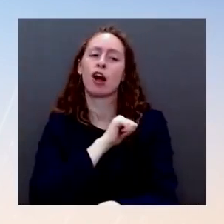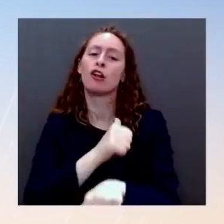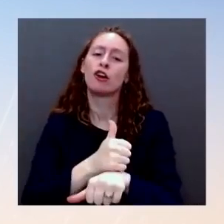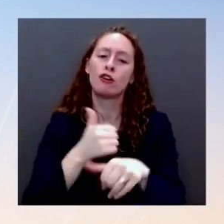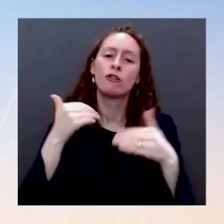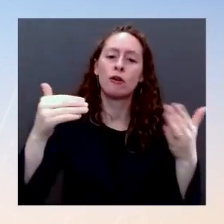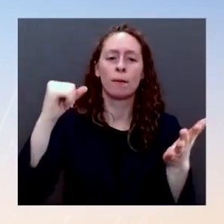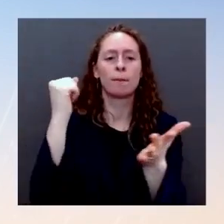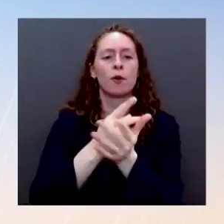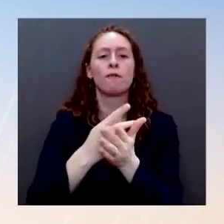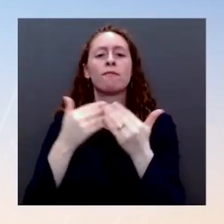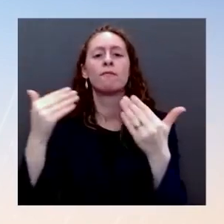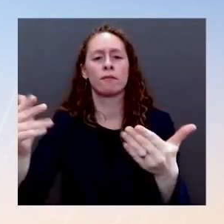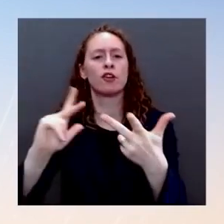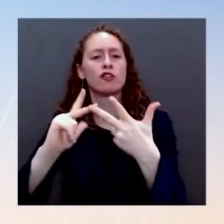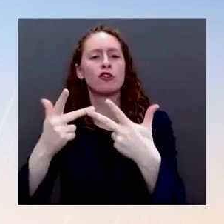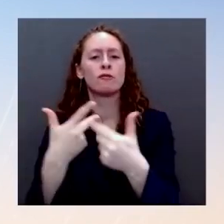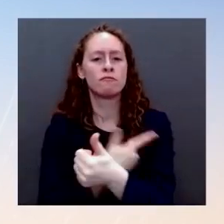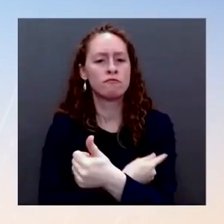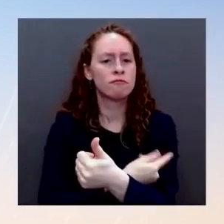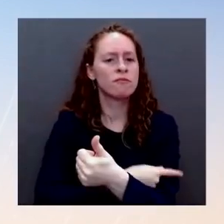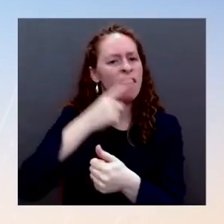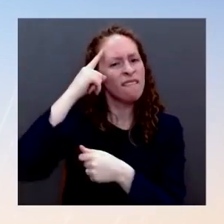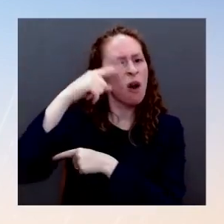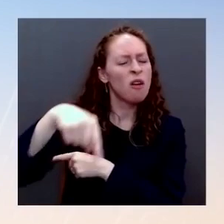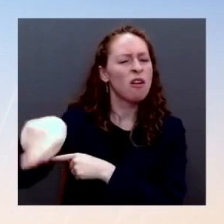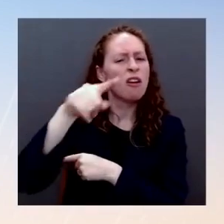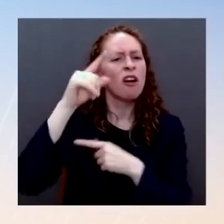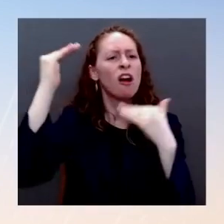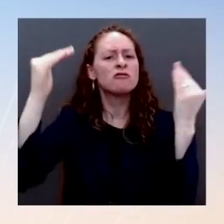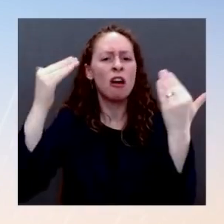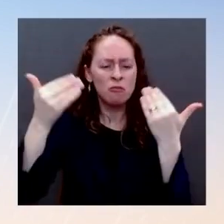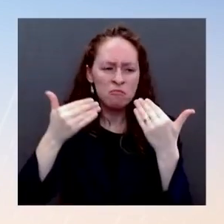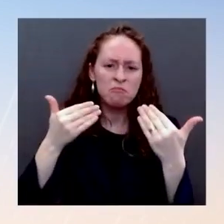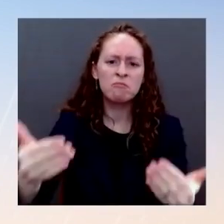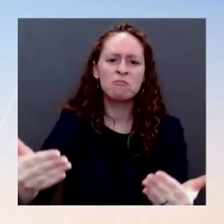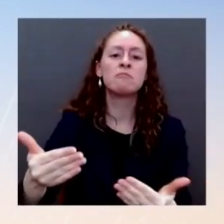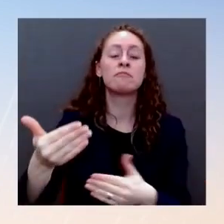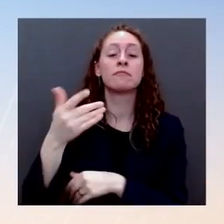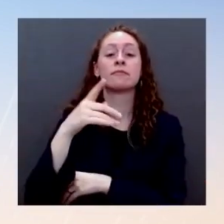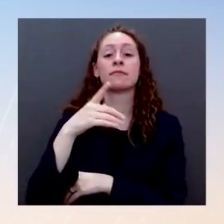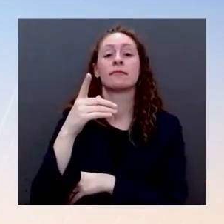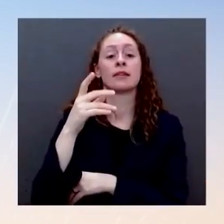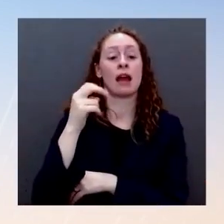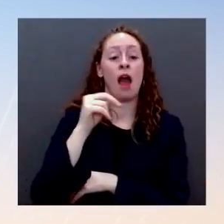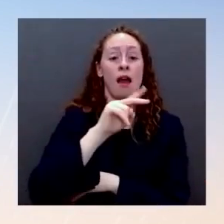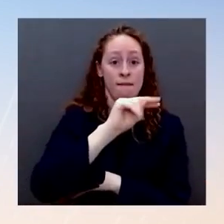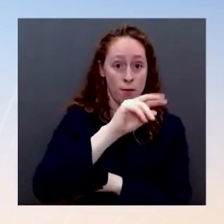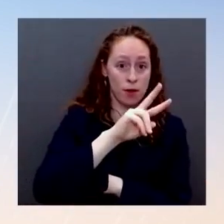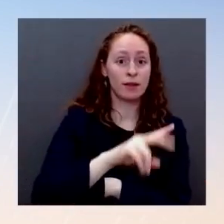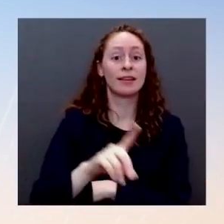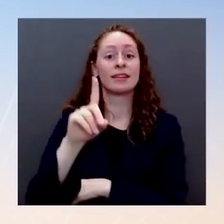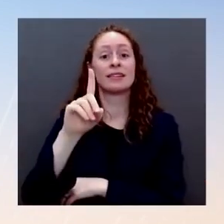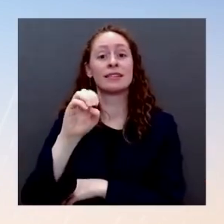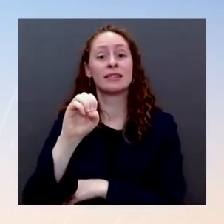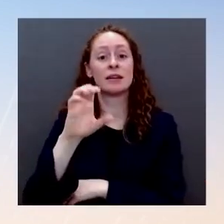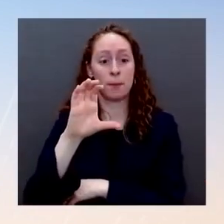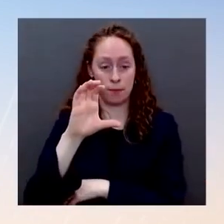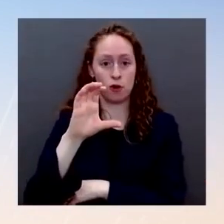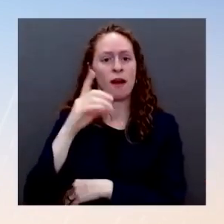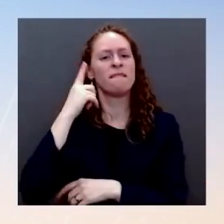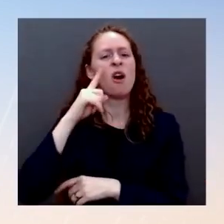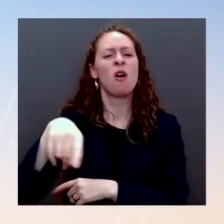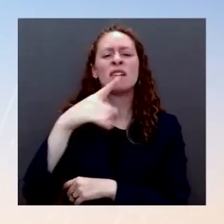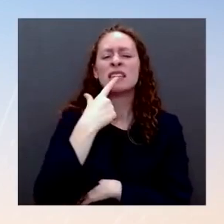FDA authorized boosters for 16 and 17-year-olds, and just yesterday, the FDA amended the emergency use authorization for the Pfizer booster